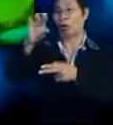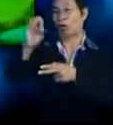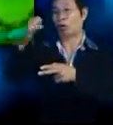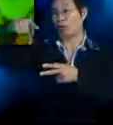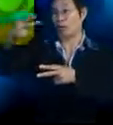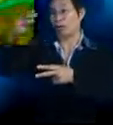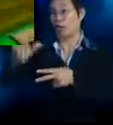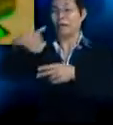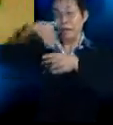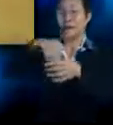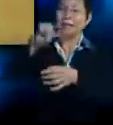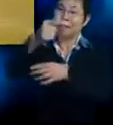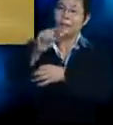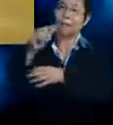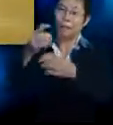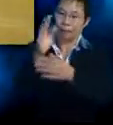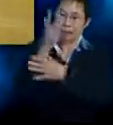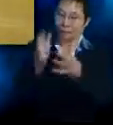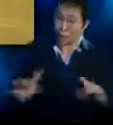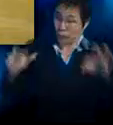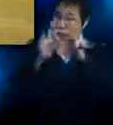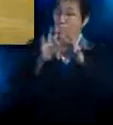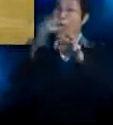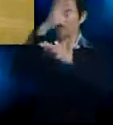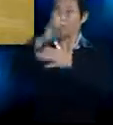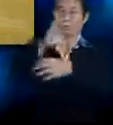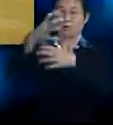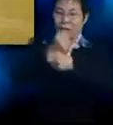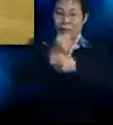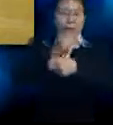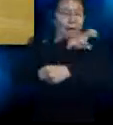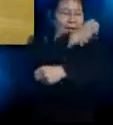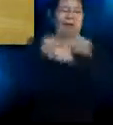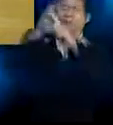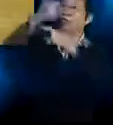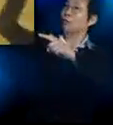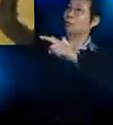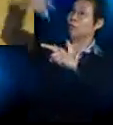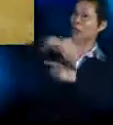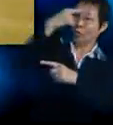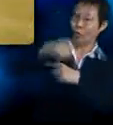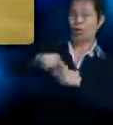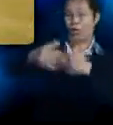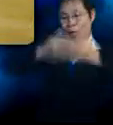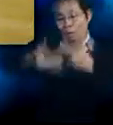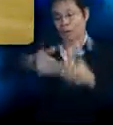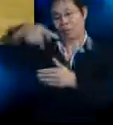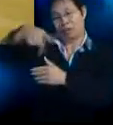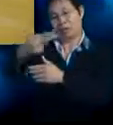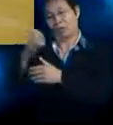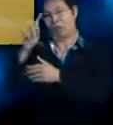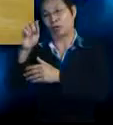in green plants is important because it captures the energy from the sunlight for the process of photosynthesis.